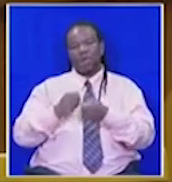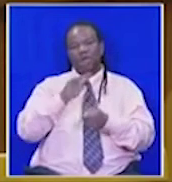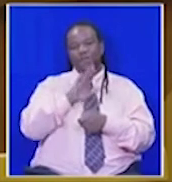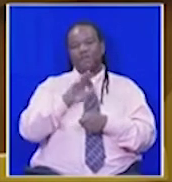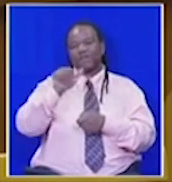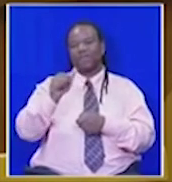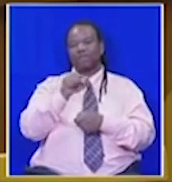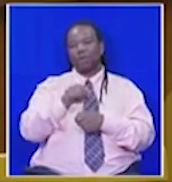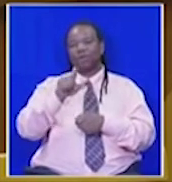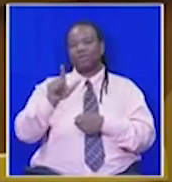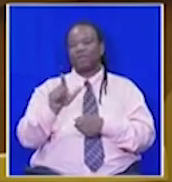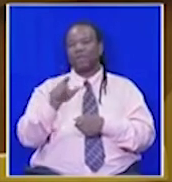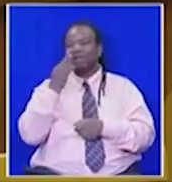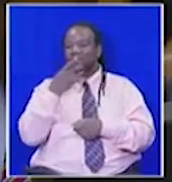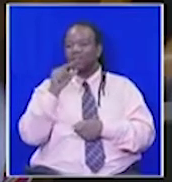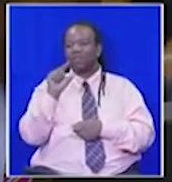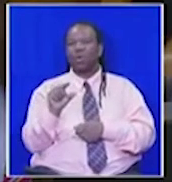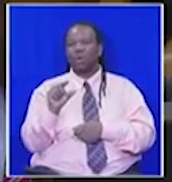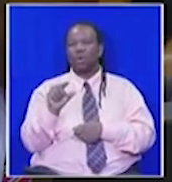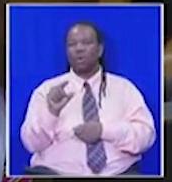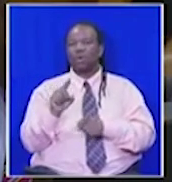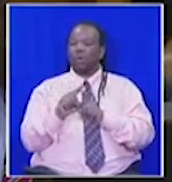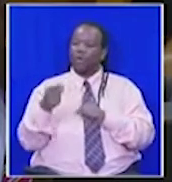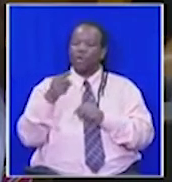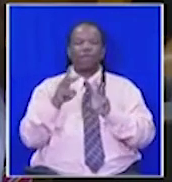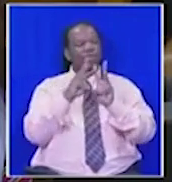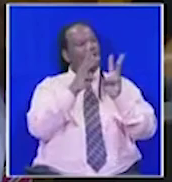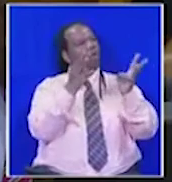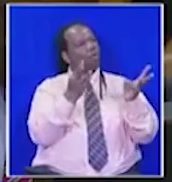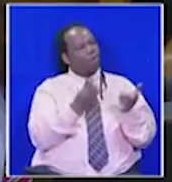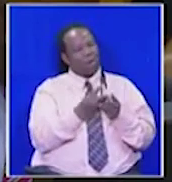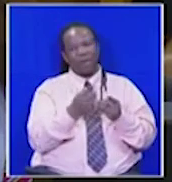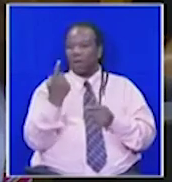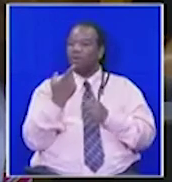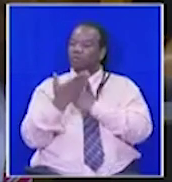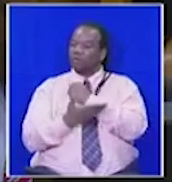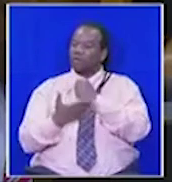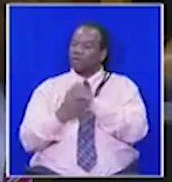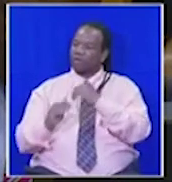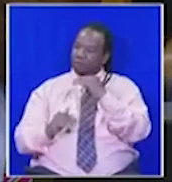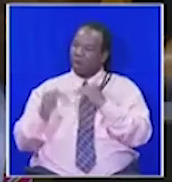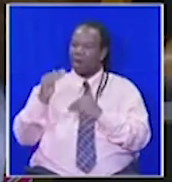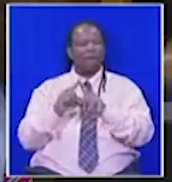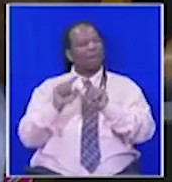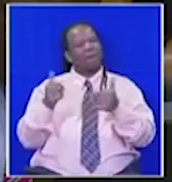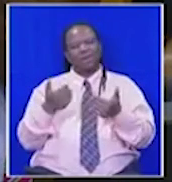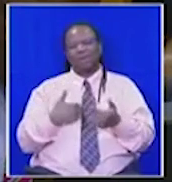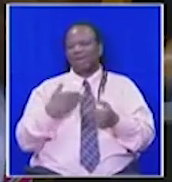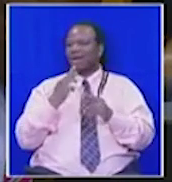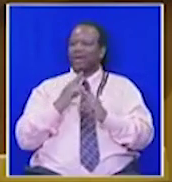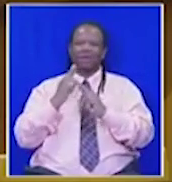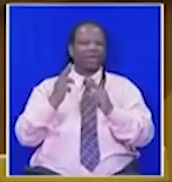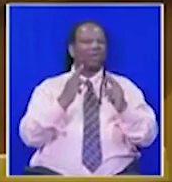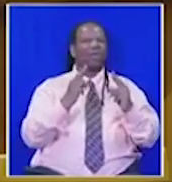56.7% is too little. In fact, it's one of the highest in the world that he will ever find. So in conclusion, I don't have the time to respond to the rest of what